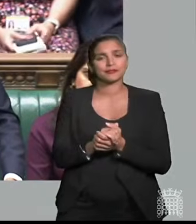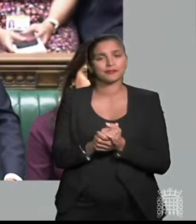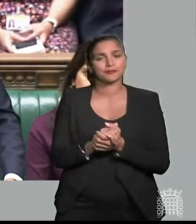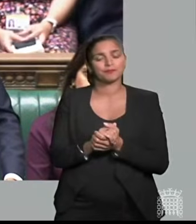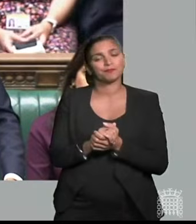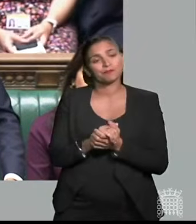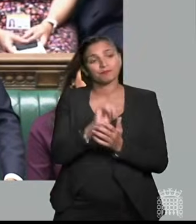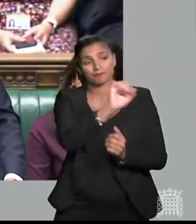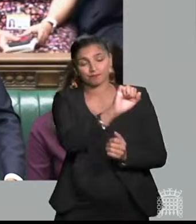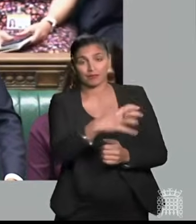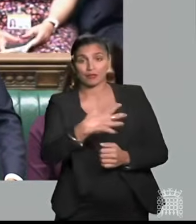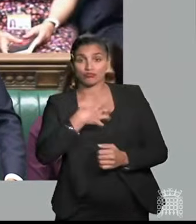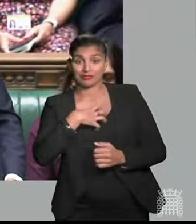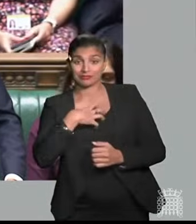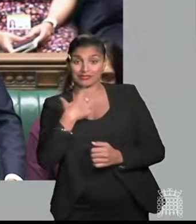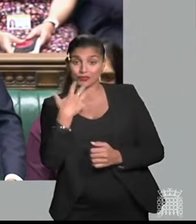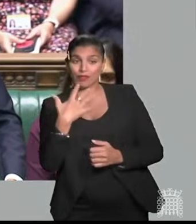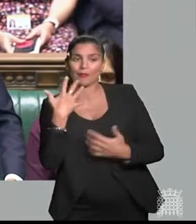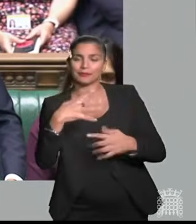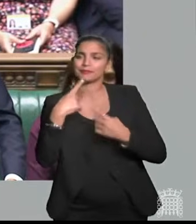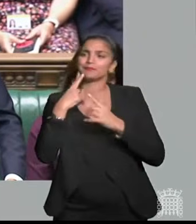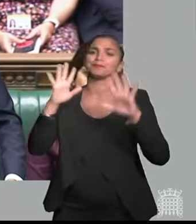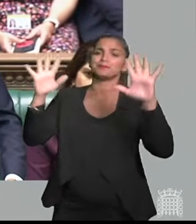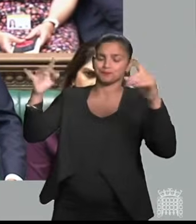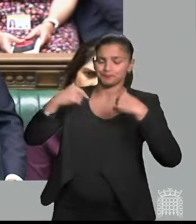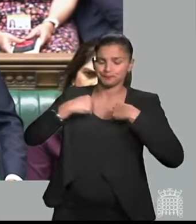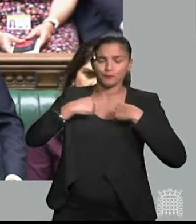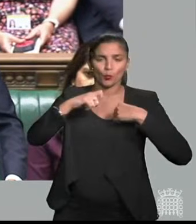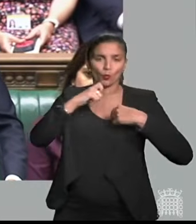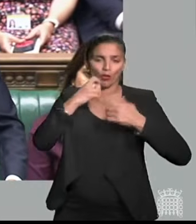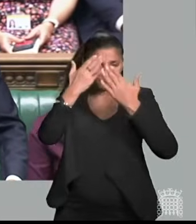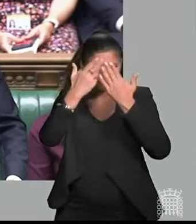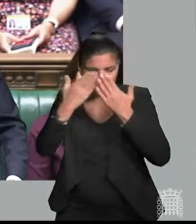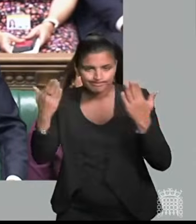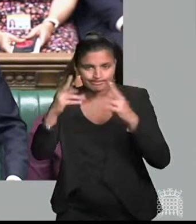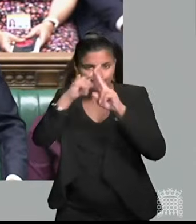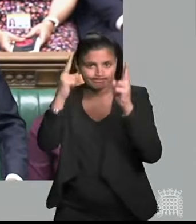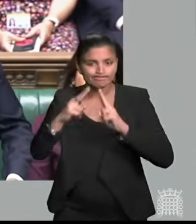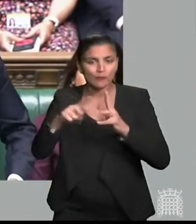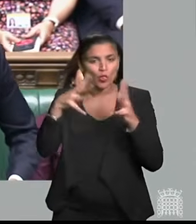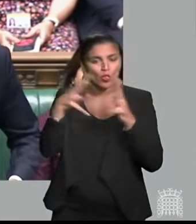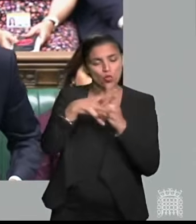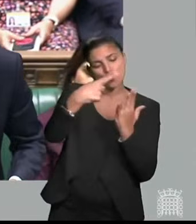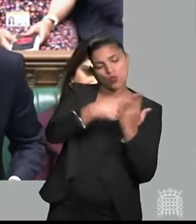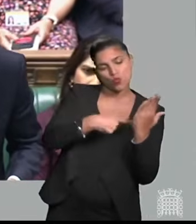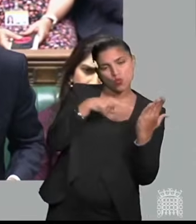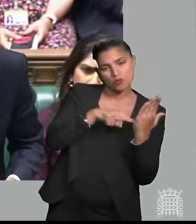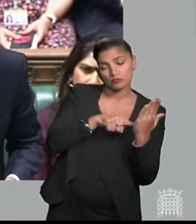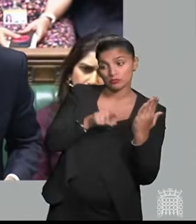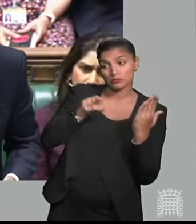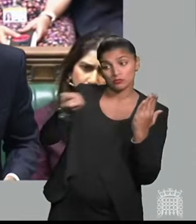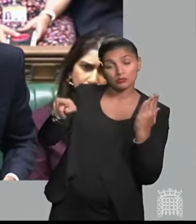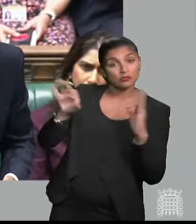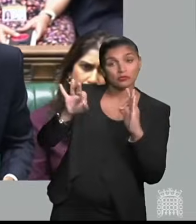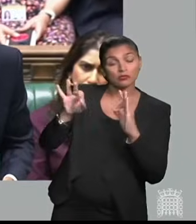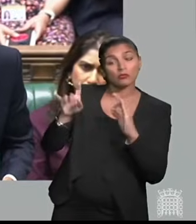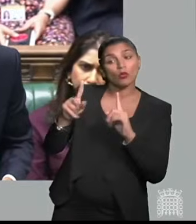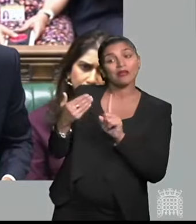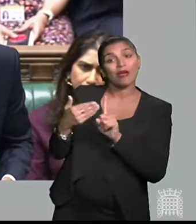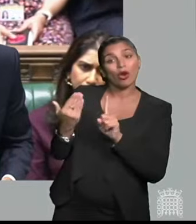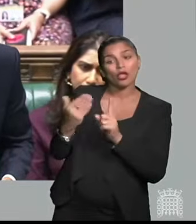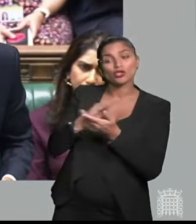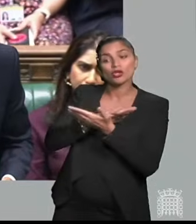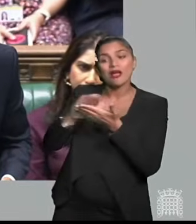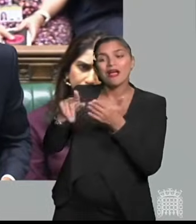has said, their military will operate within international law. But what the Honourable Gentleman failed to acknowledge, that it is